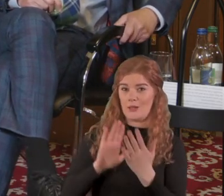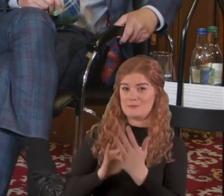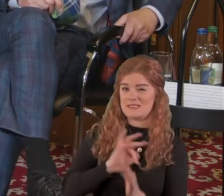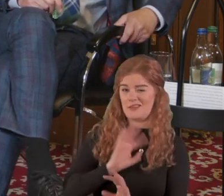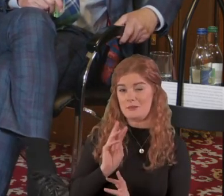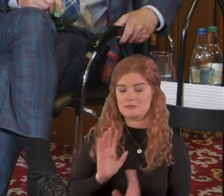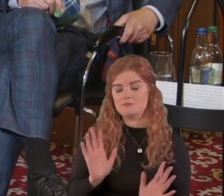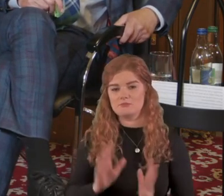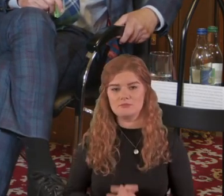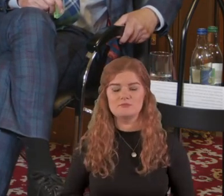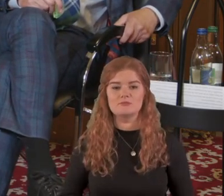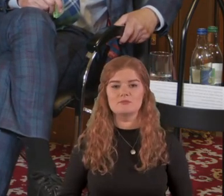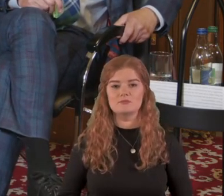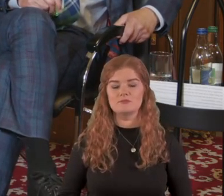little bit.